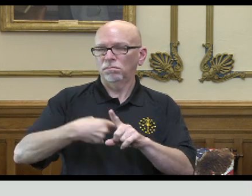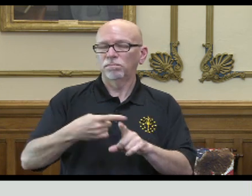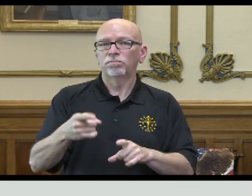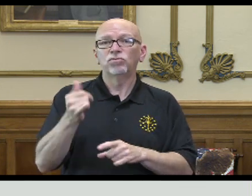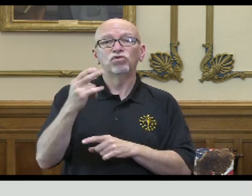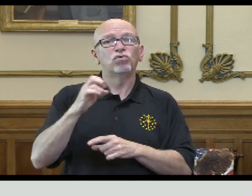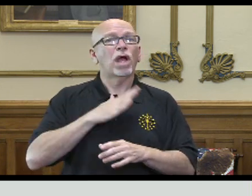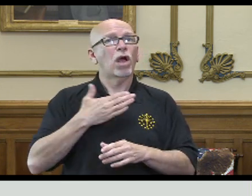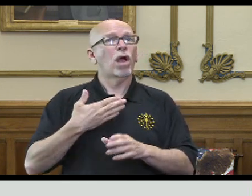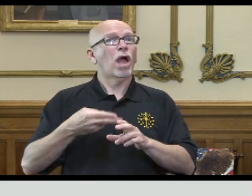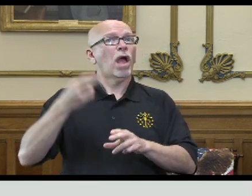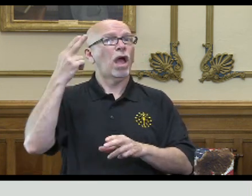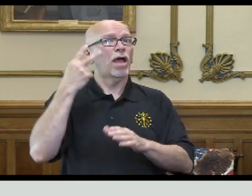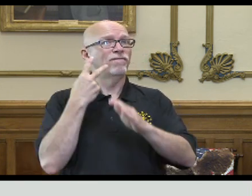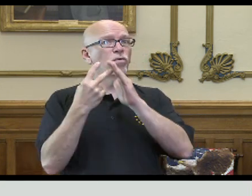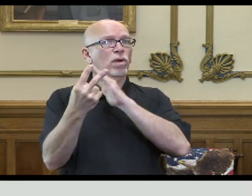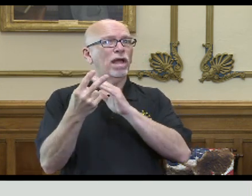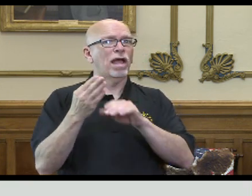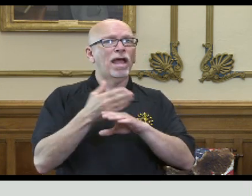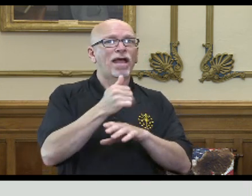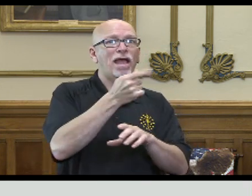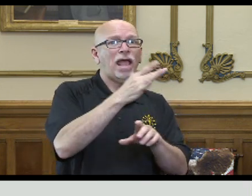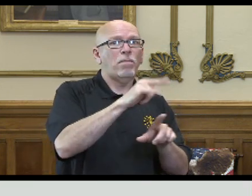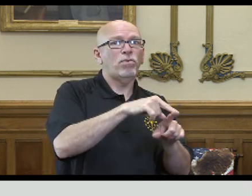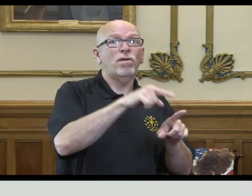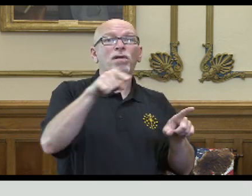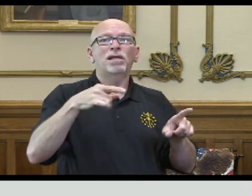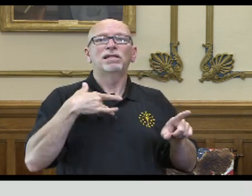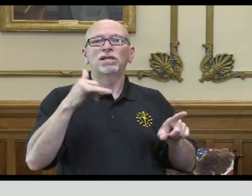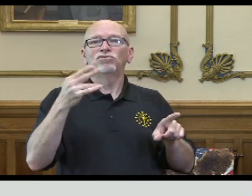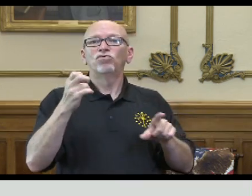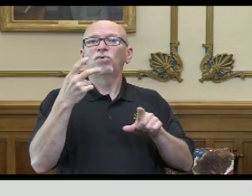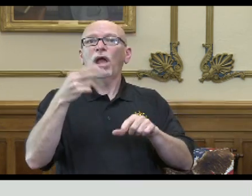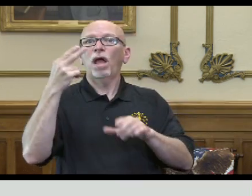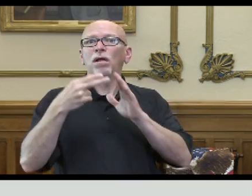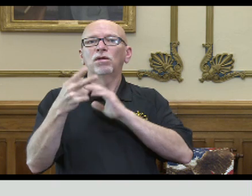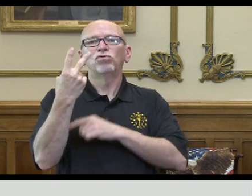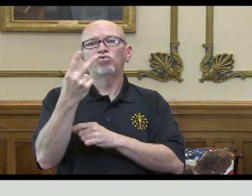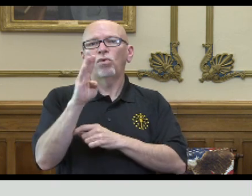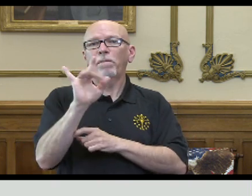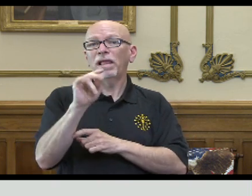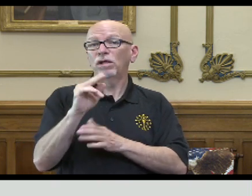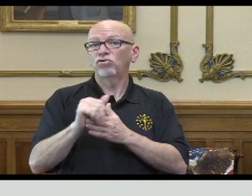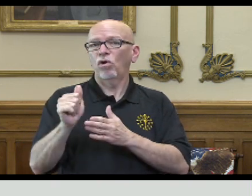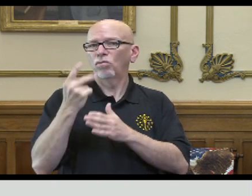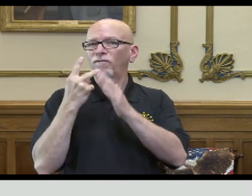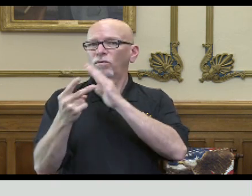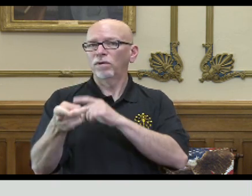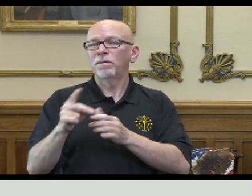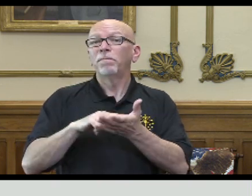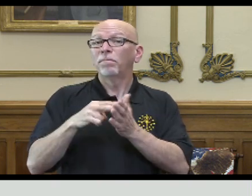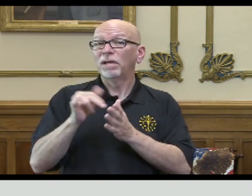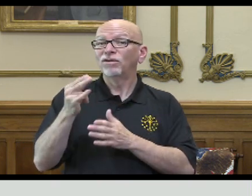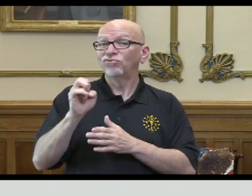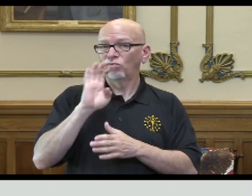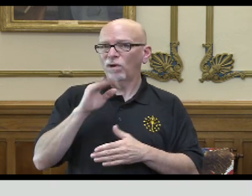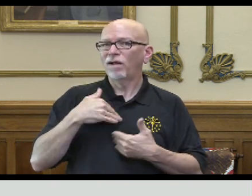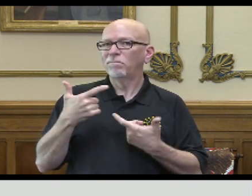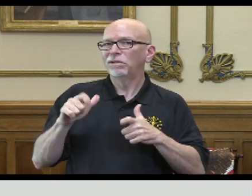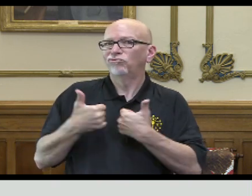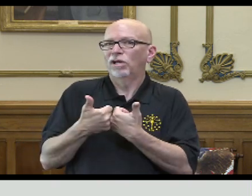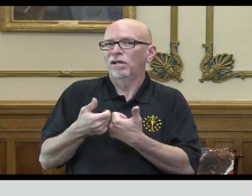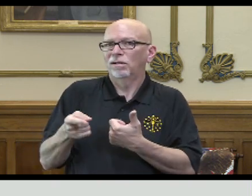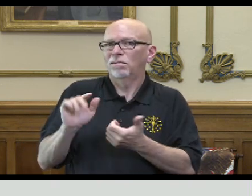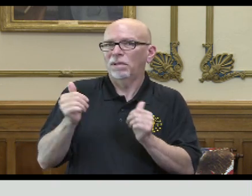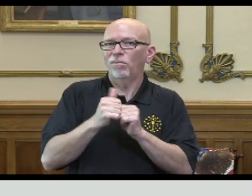highest forecasted month after April at $2 billion. So June will have similar challenges to the month of